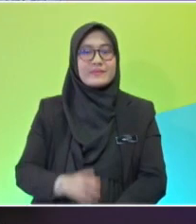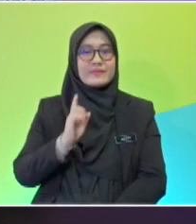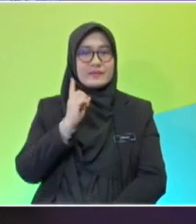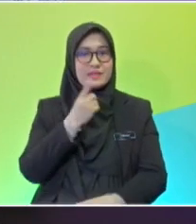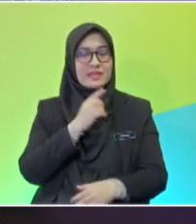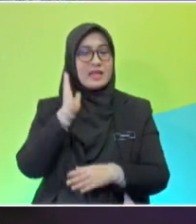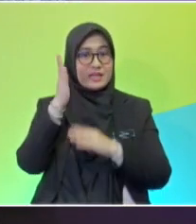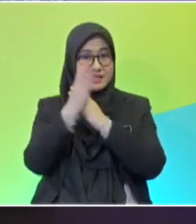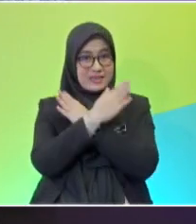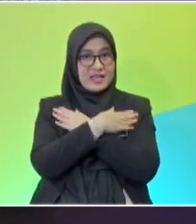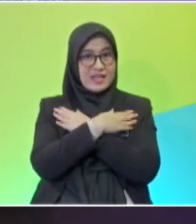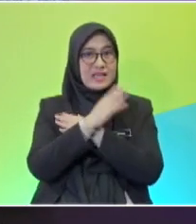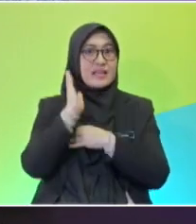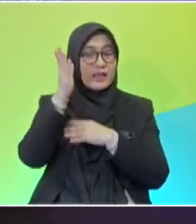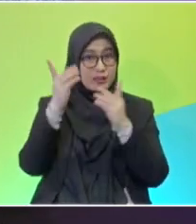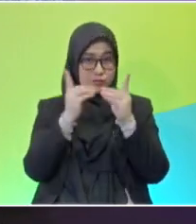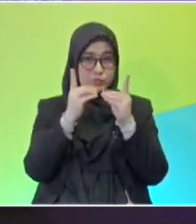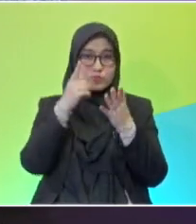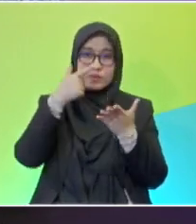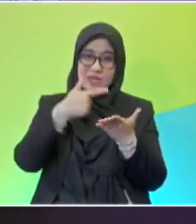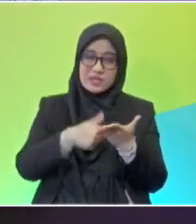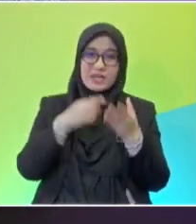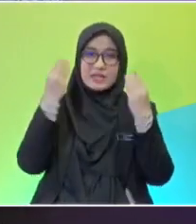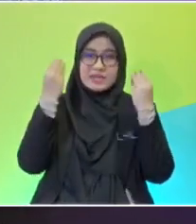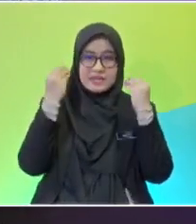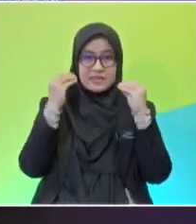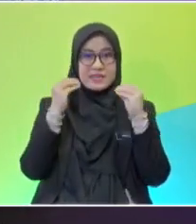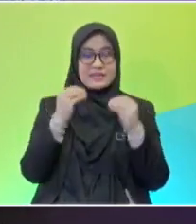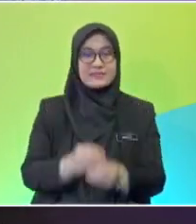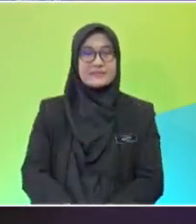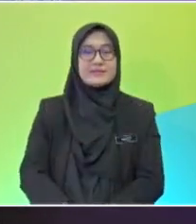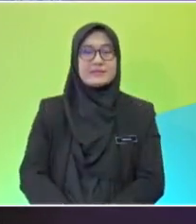short break. Don't go anywhere. We'll be right back with Miss Ima on PBD EduwebTV KPM.